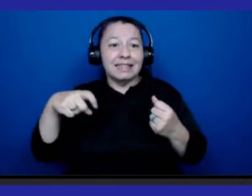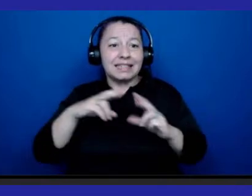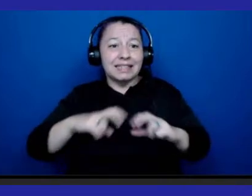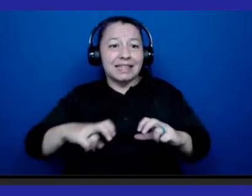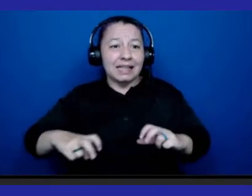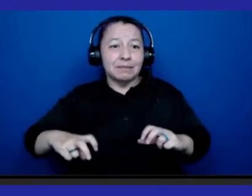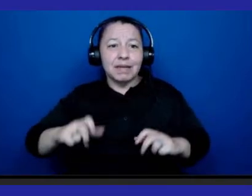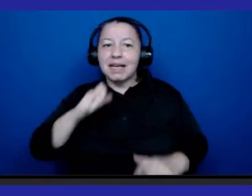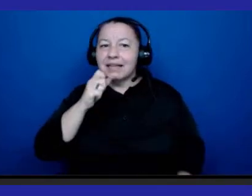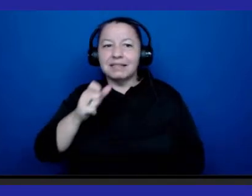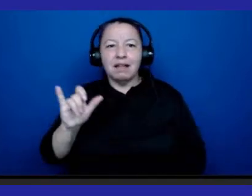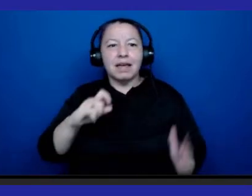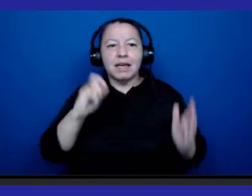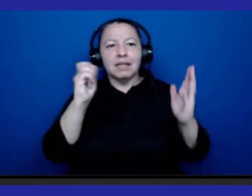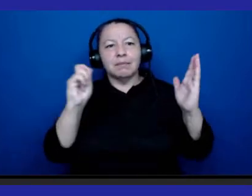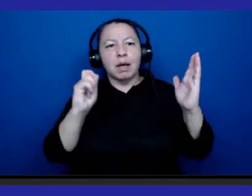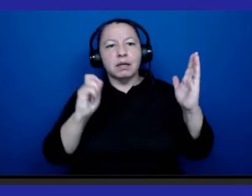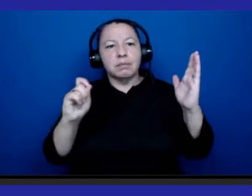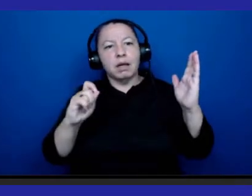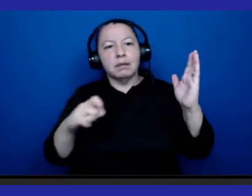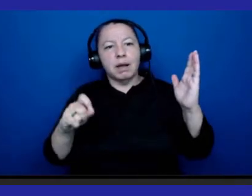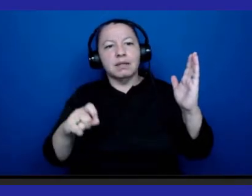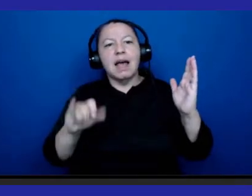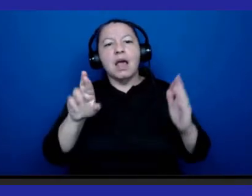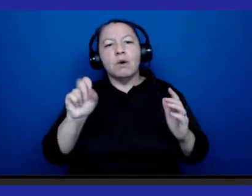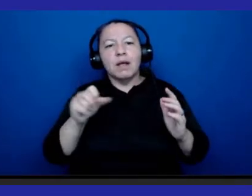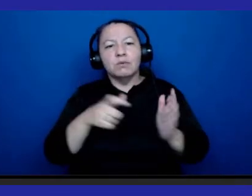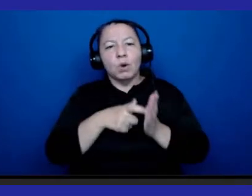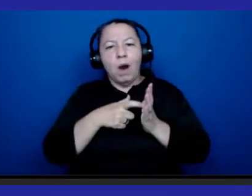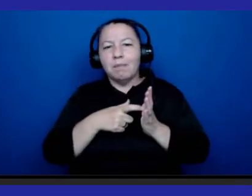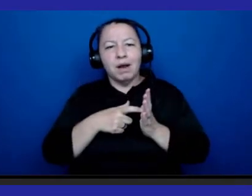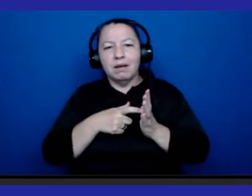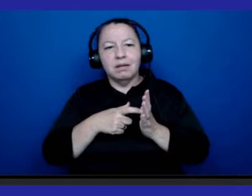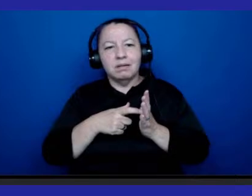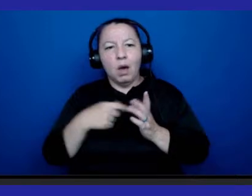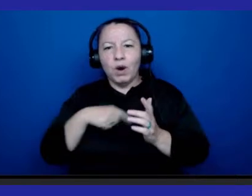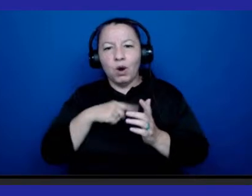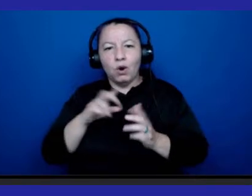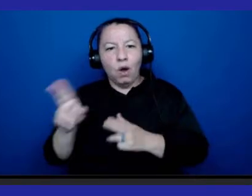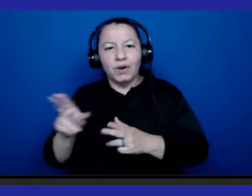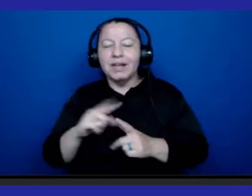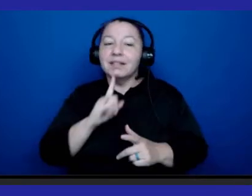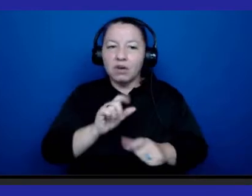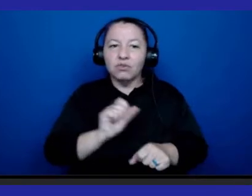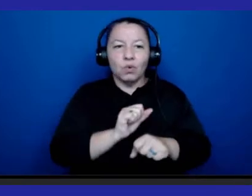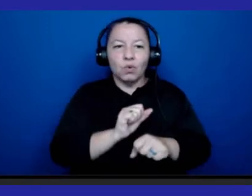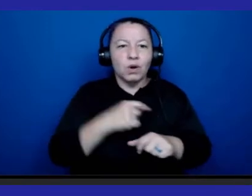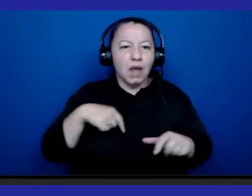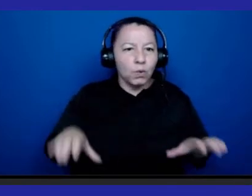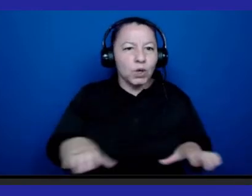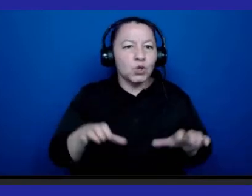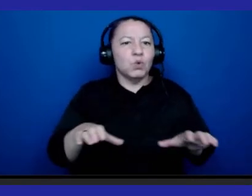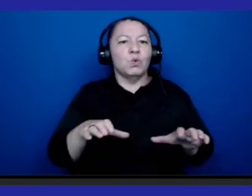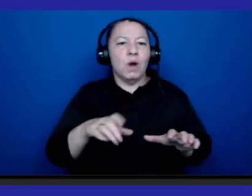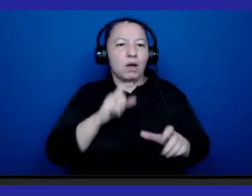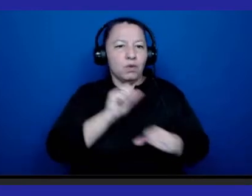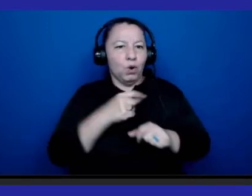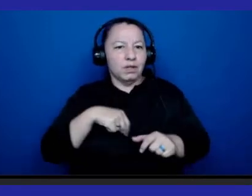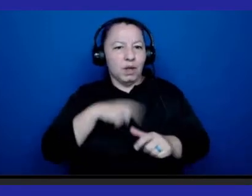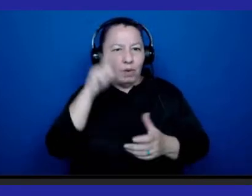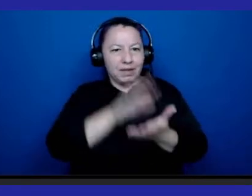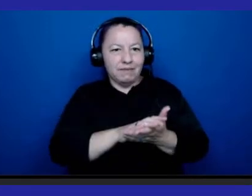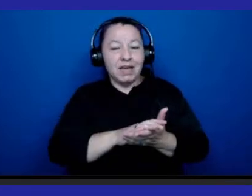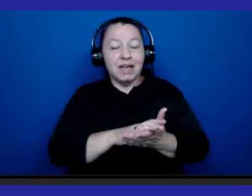box IRS requirement. It's the work we do and it's the work we believe in. And I will say it's been gratifying as we go through the implementation plan